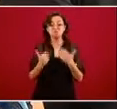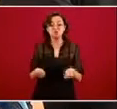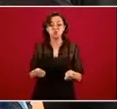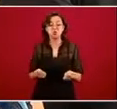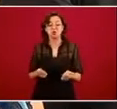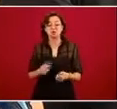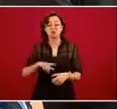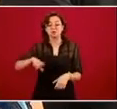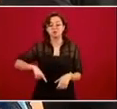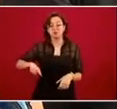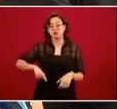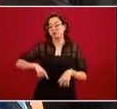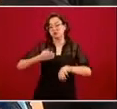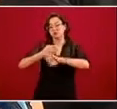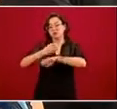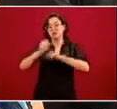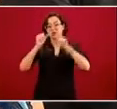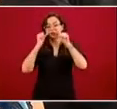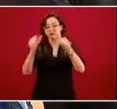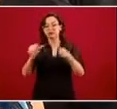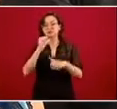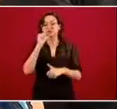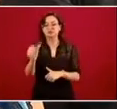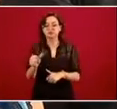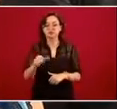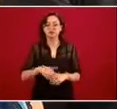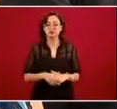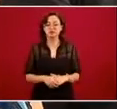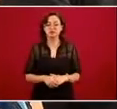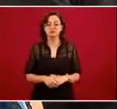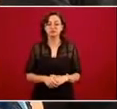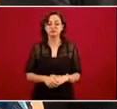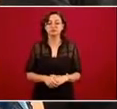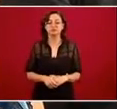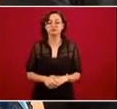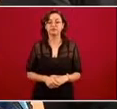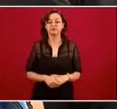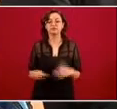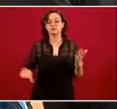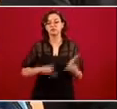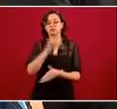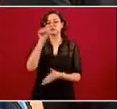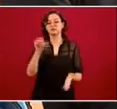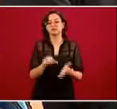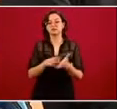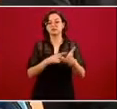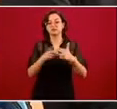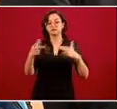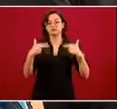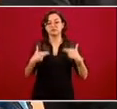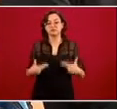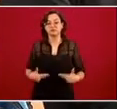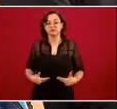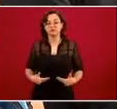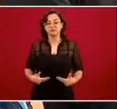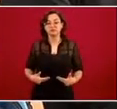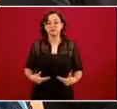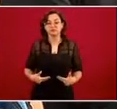specific measures that address them? Because in Chiapas, they have not had any help from the government,